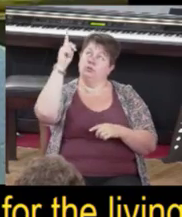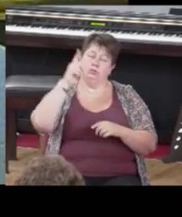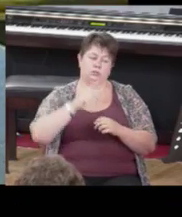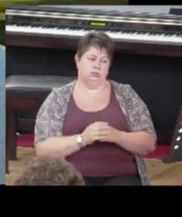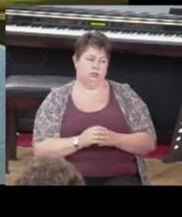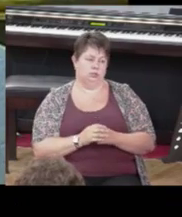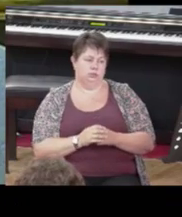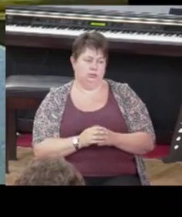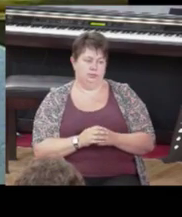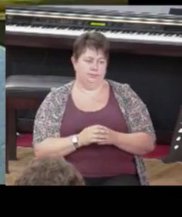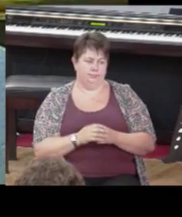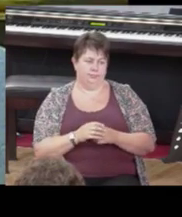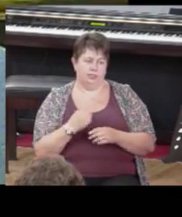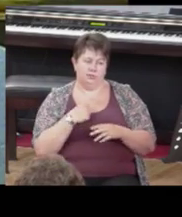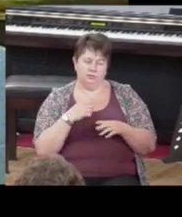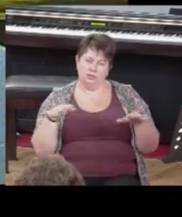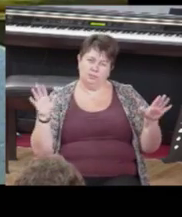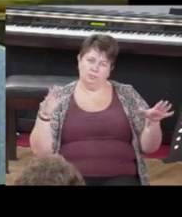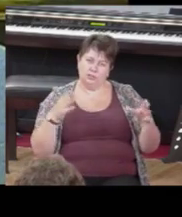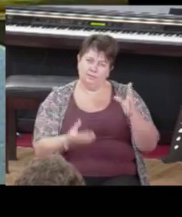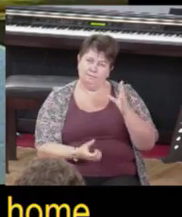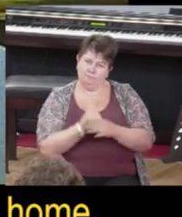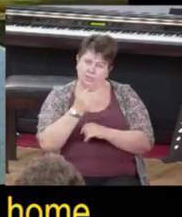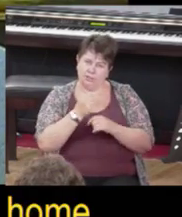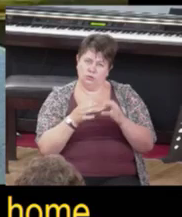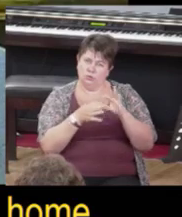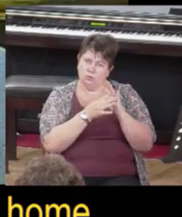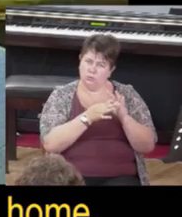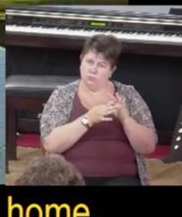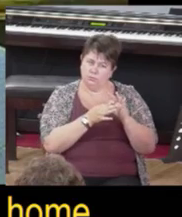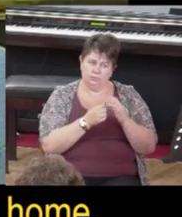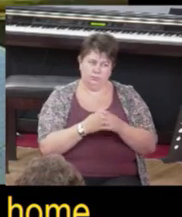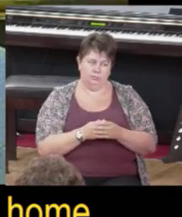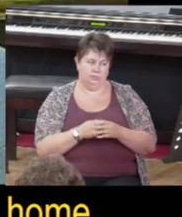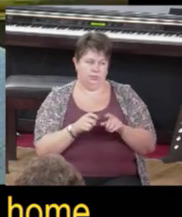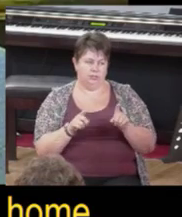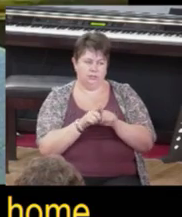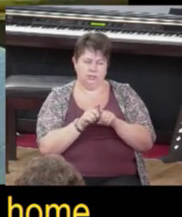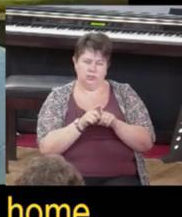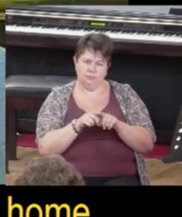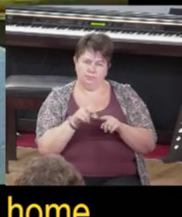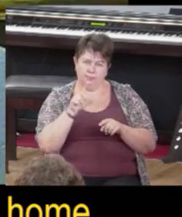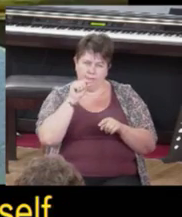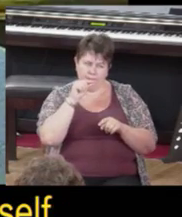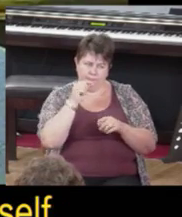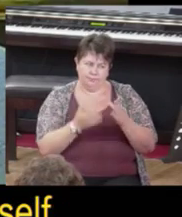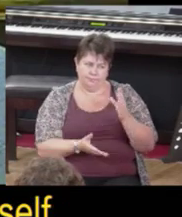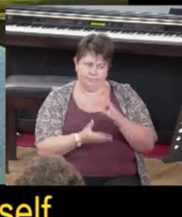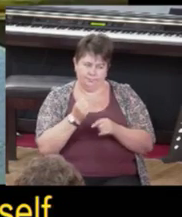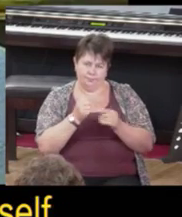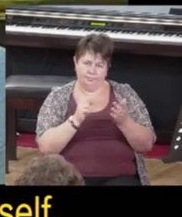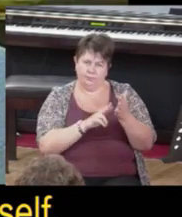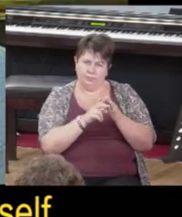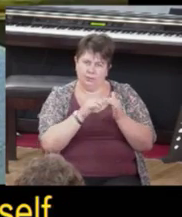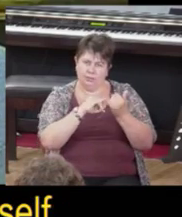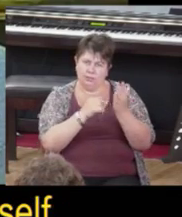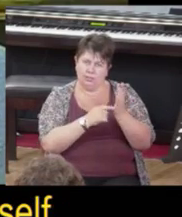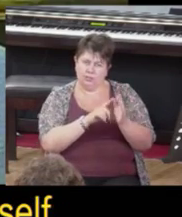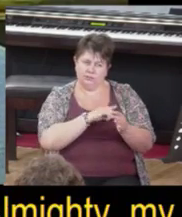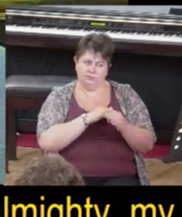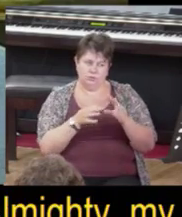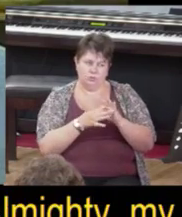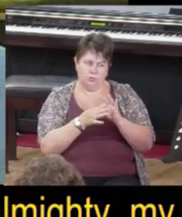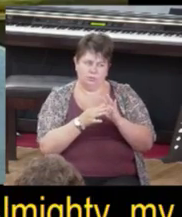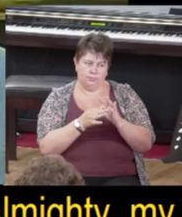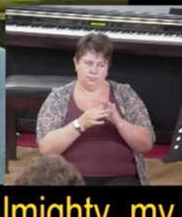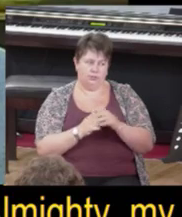the sparrow has found a home, and the swallow a nest for herself, where she may have her young. A place